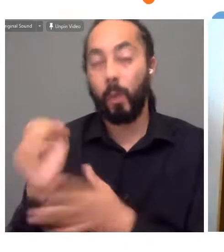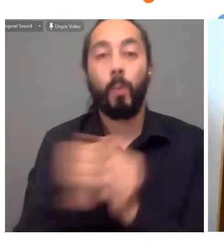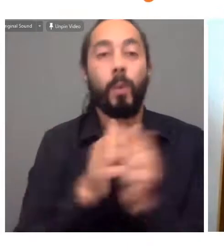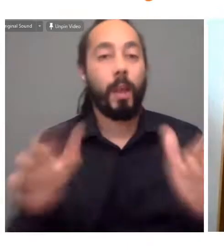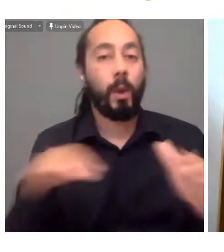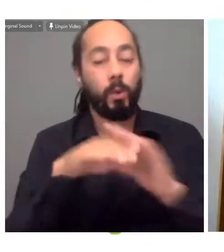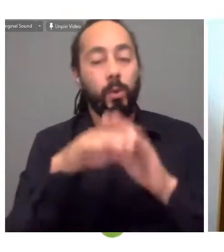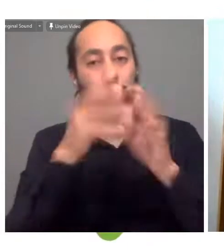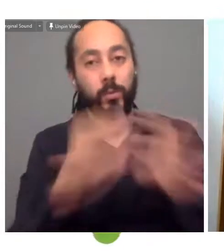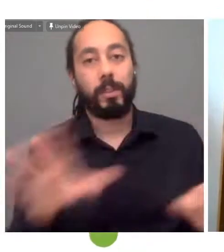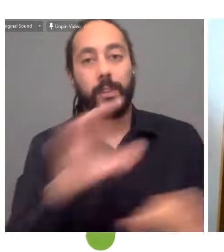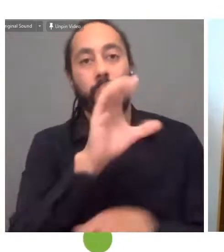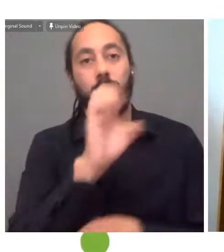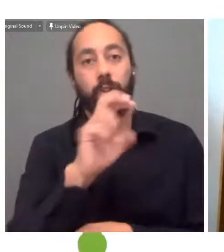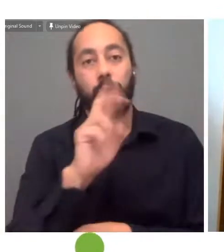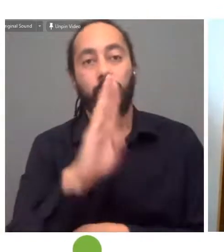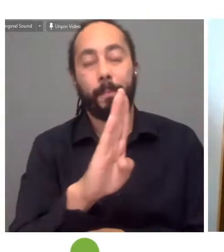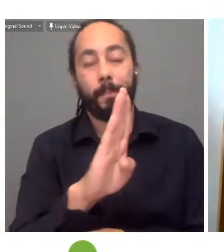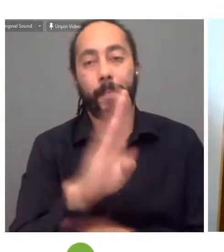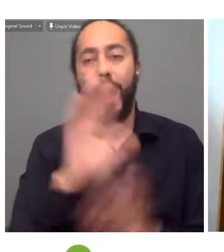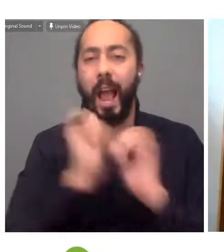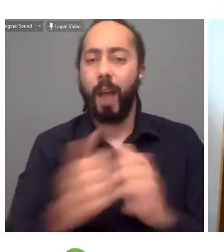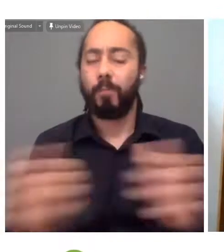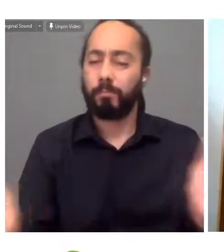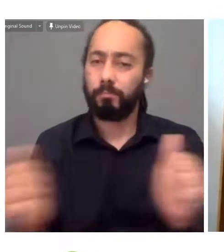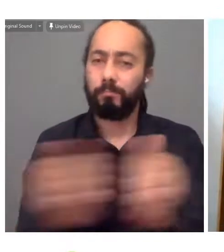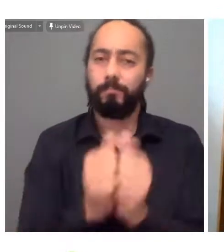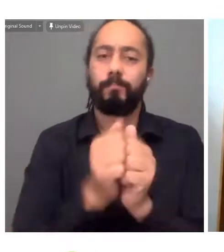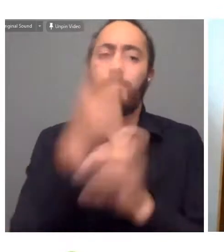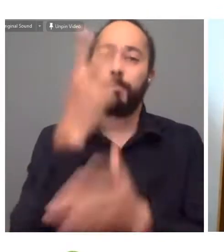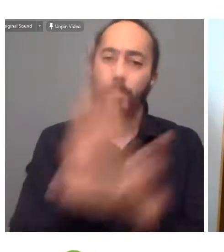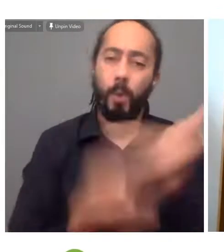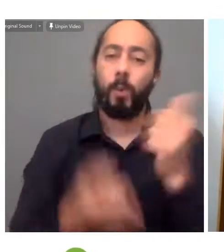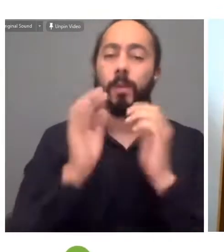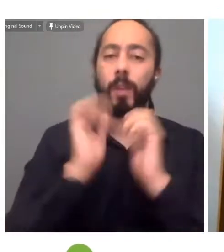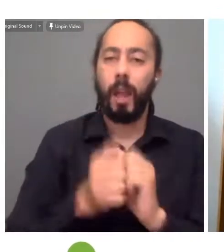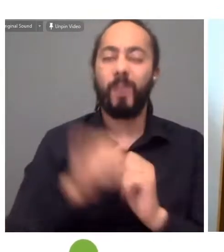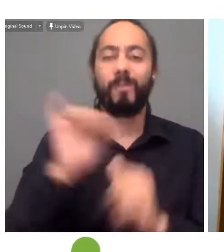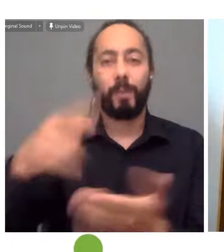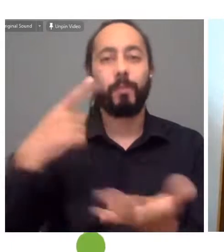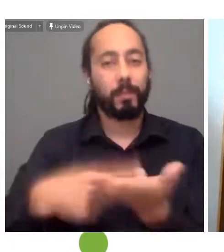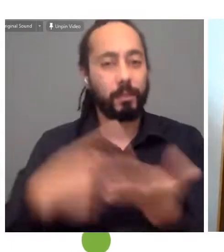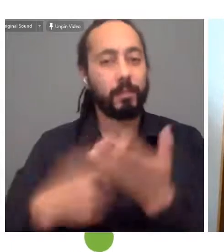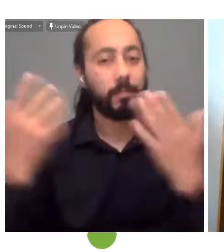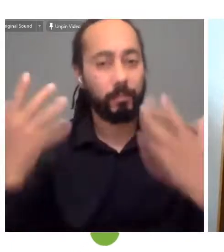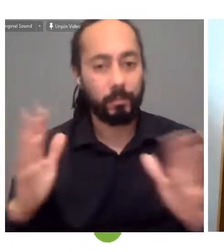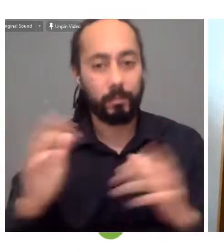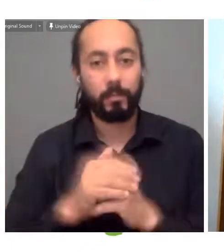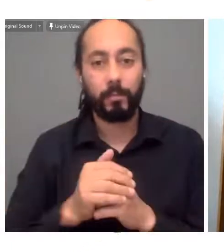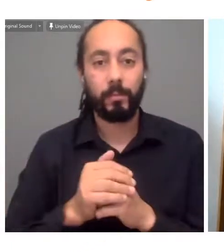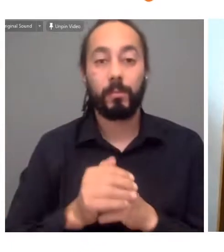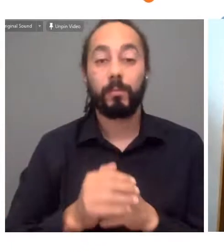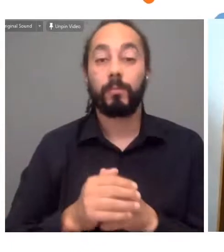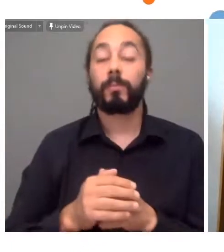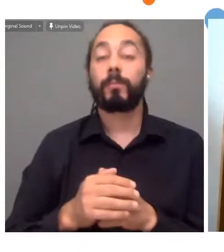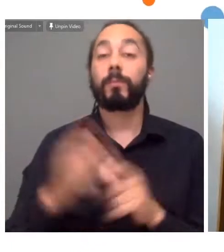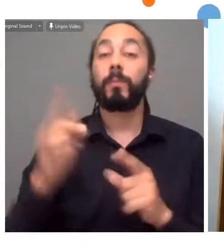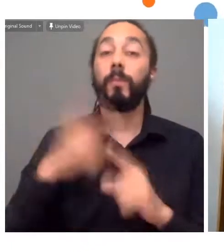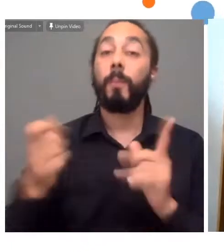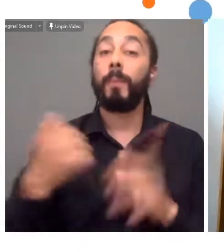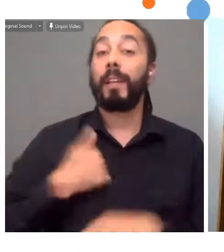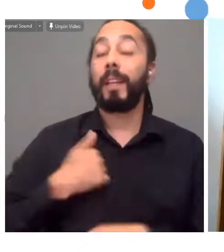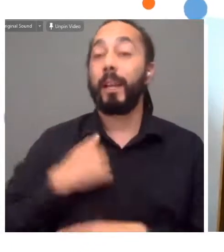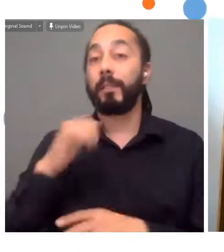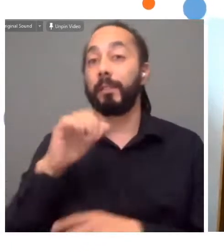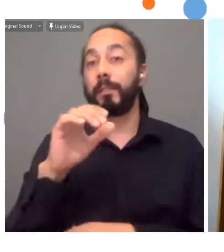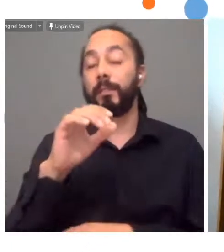the conversations we've had together. We removed restrictions to the Canada Emergency Business Account so that